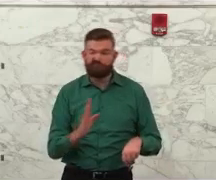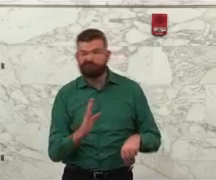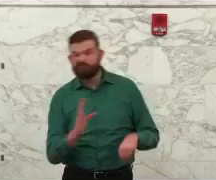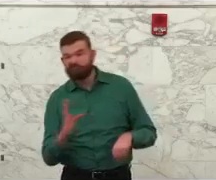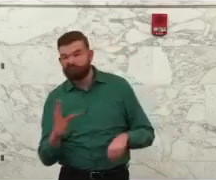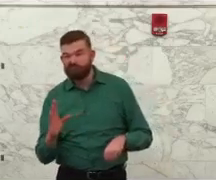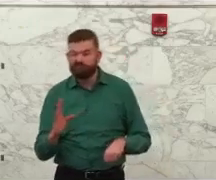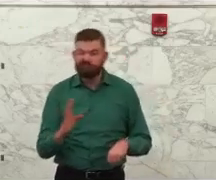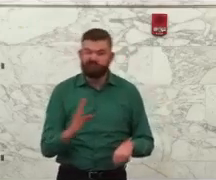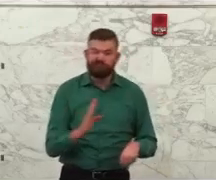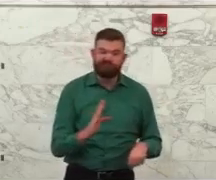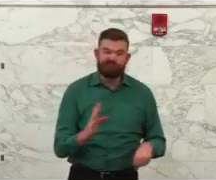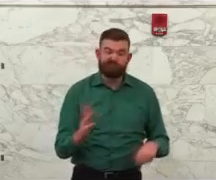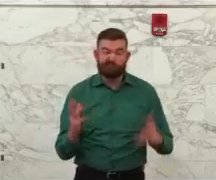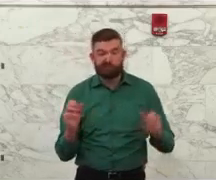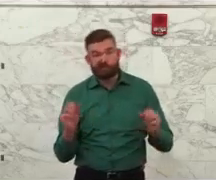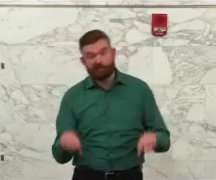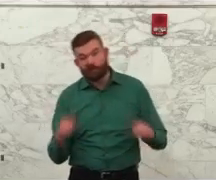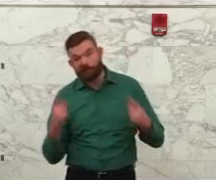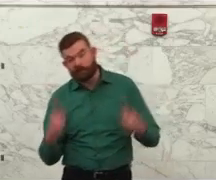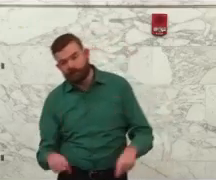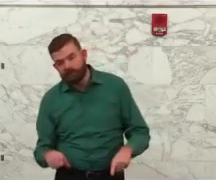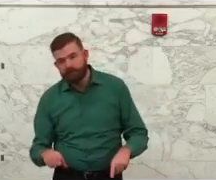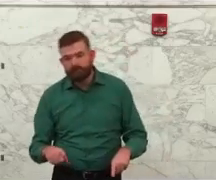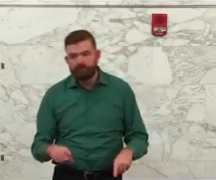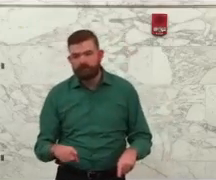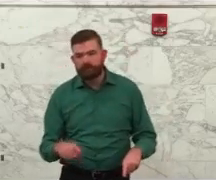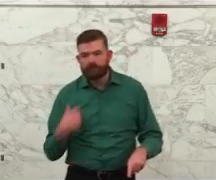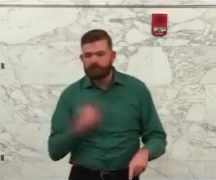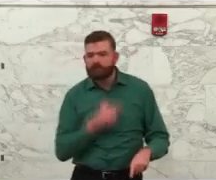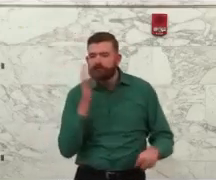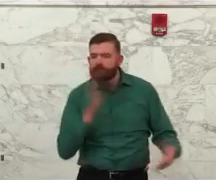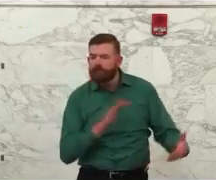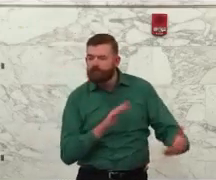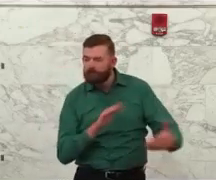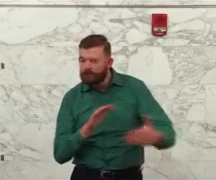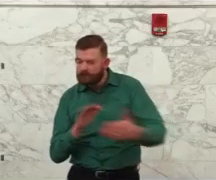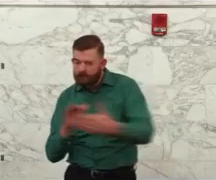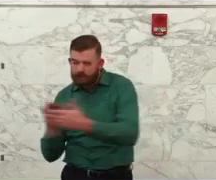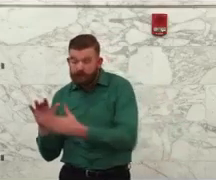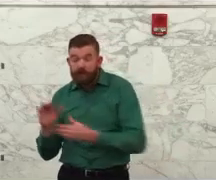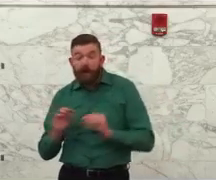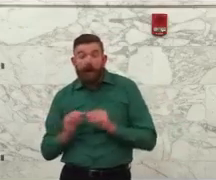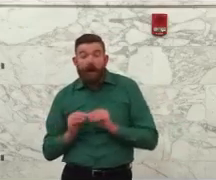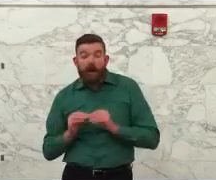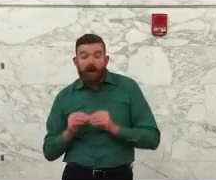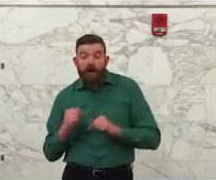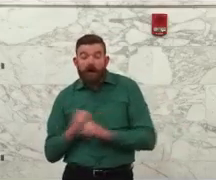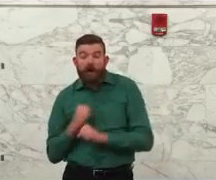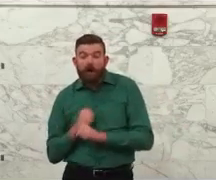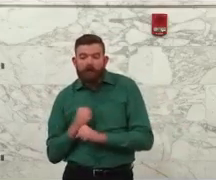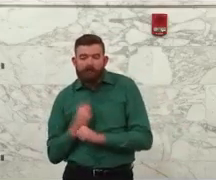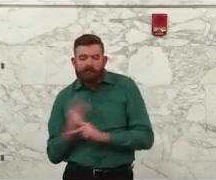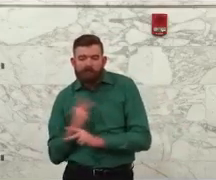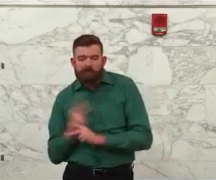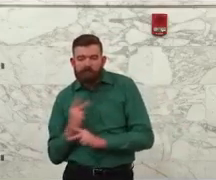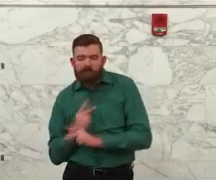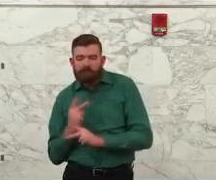happen. So we'll look at those statistics on a regular basis. It's the people needing care. It's not the